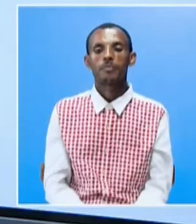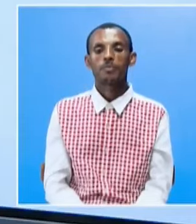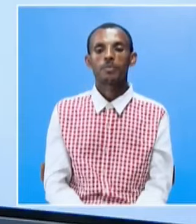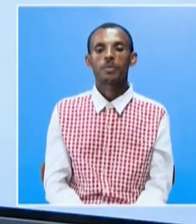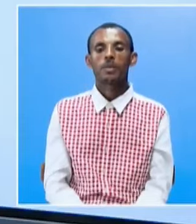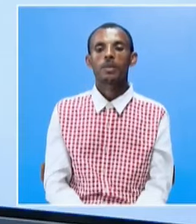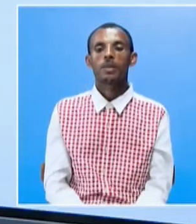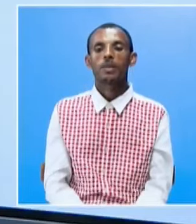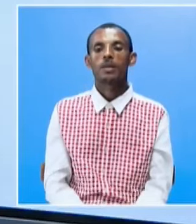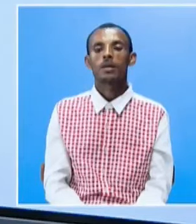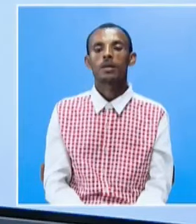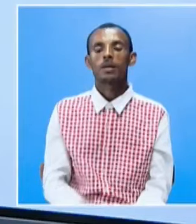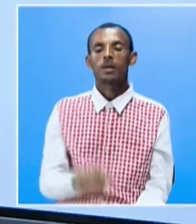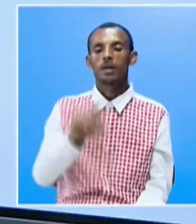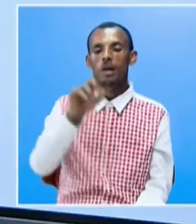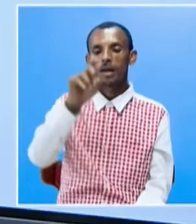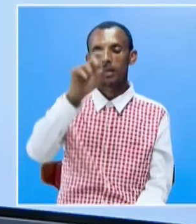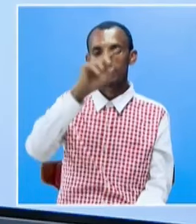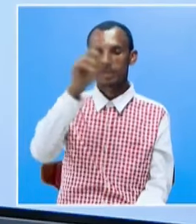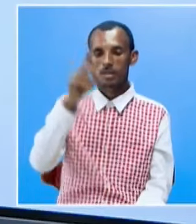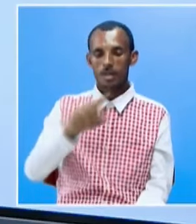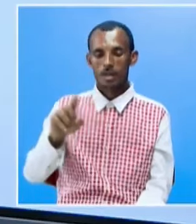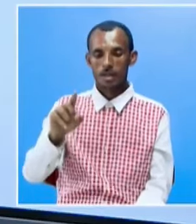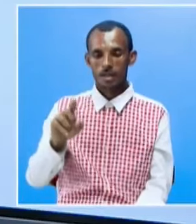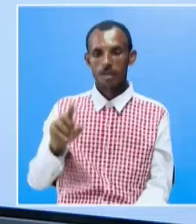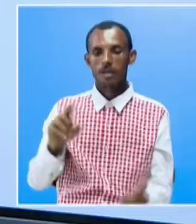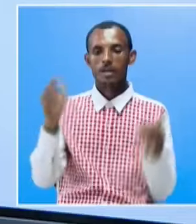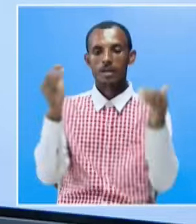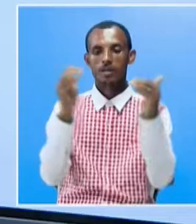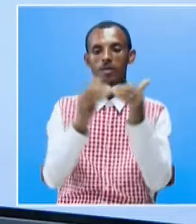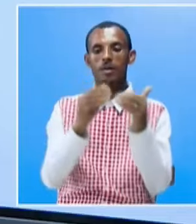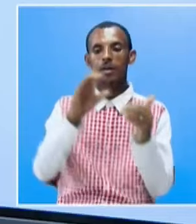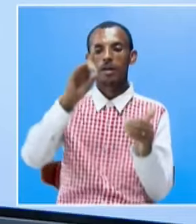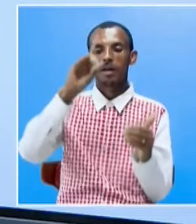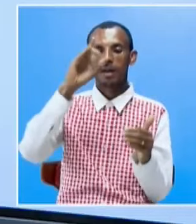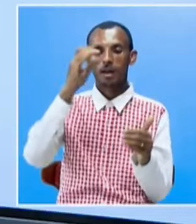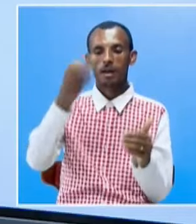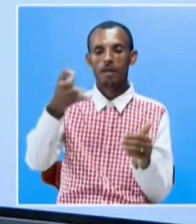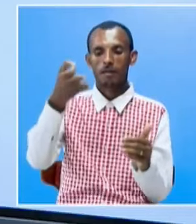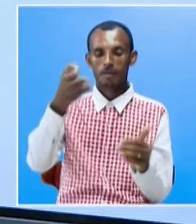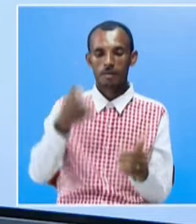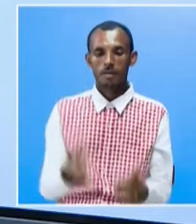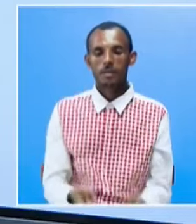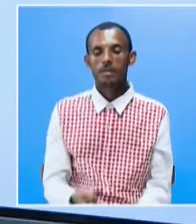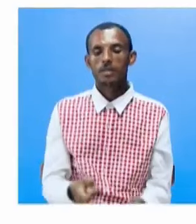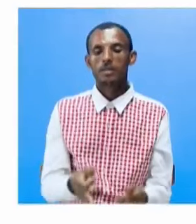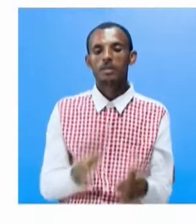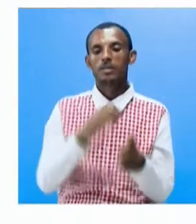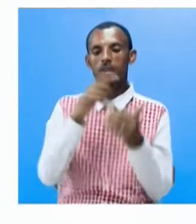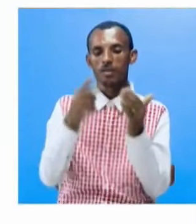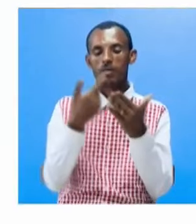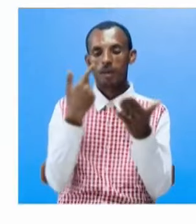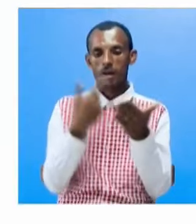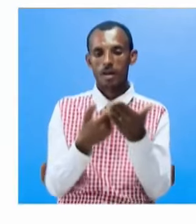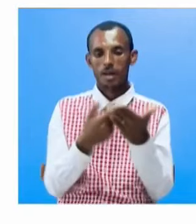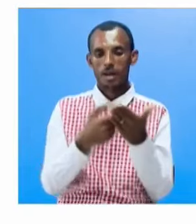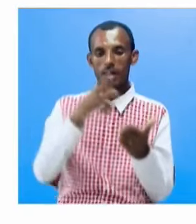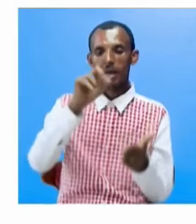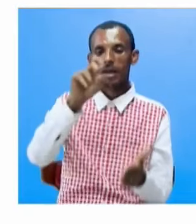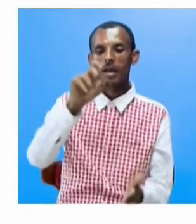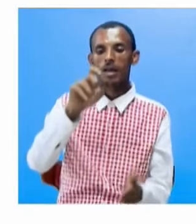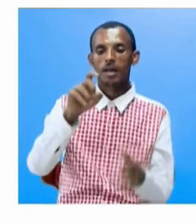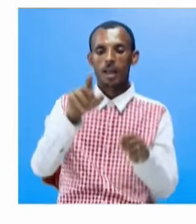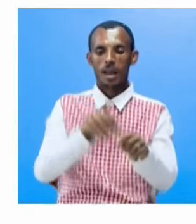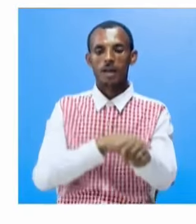here, XZ is congruent to DF. Therefore, here, the